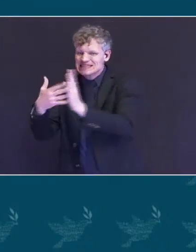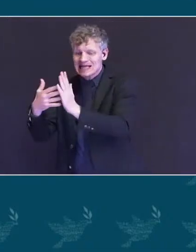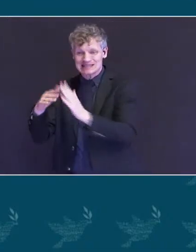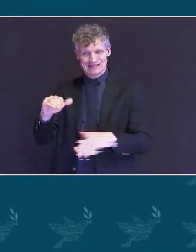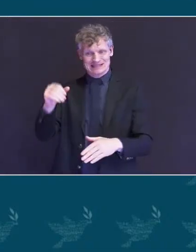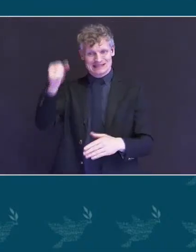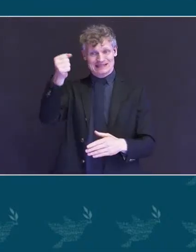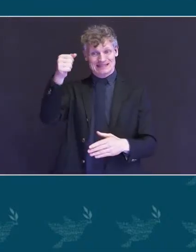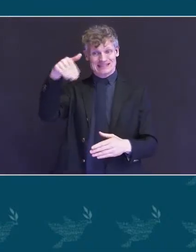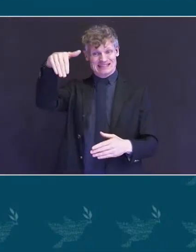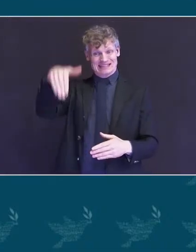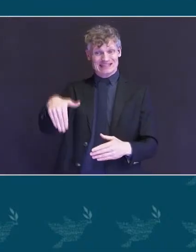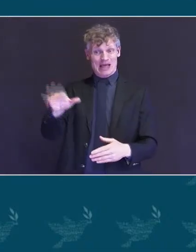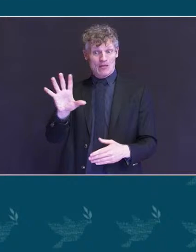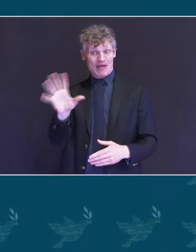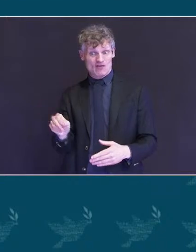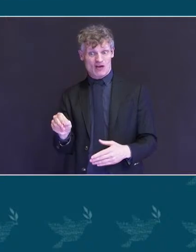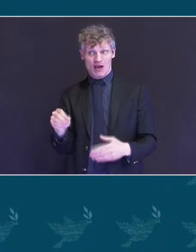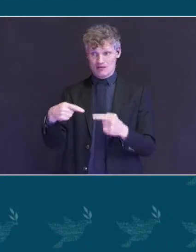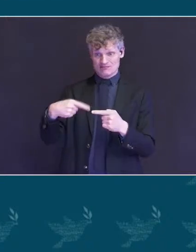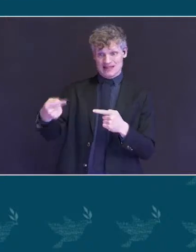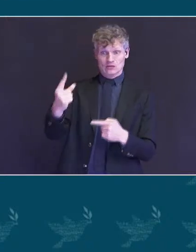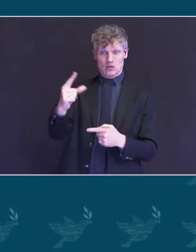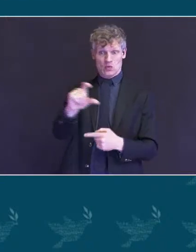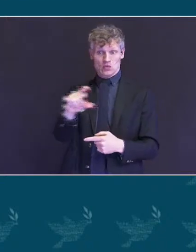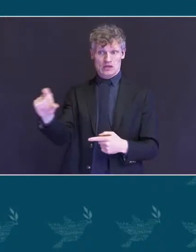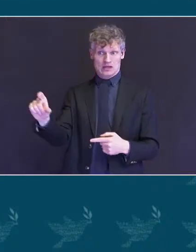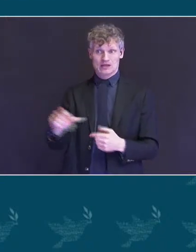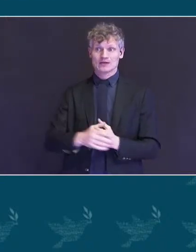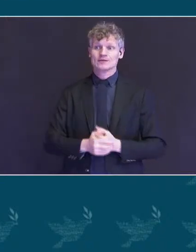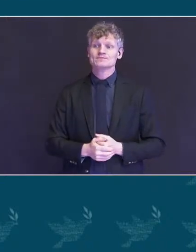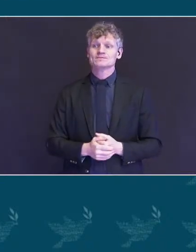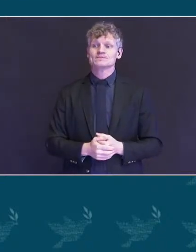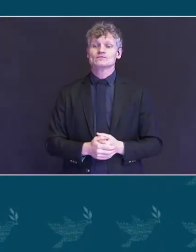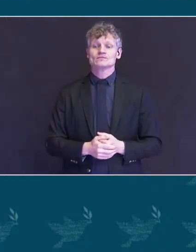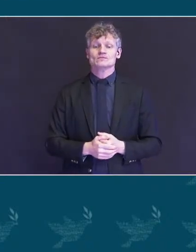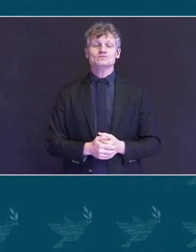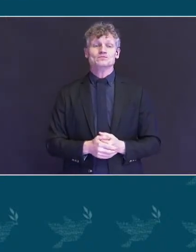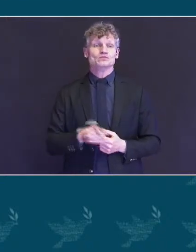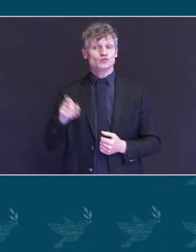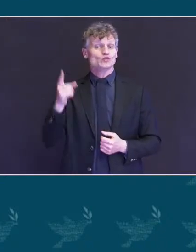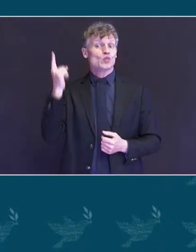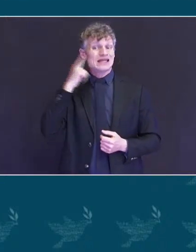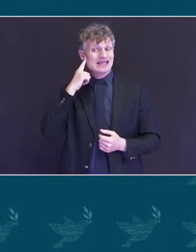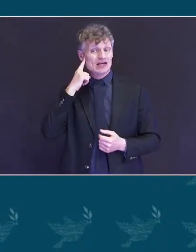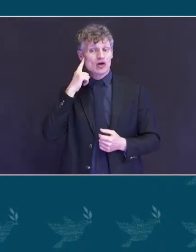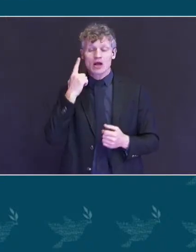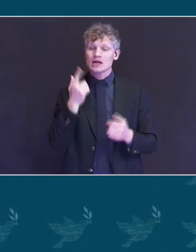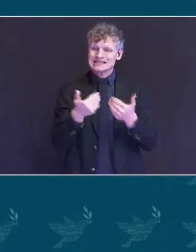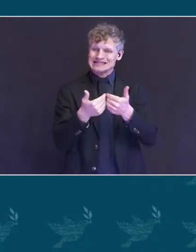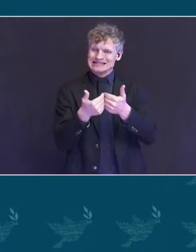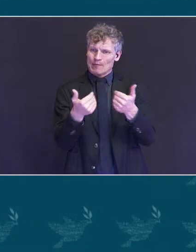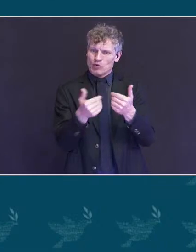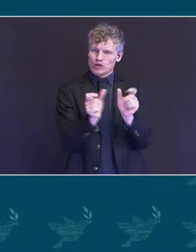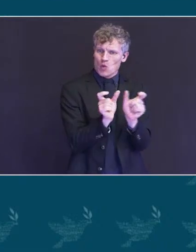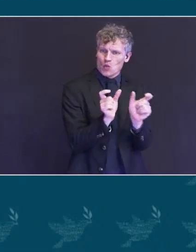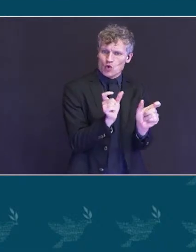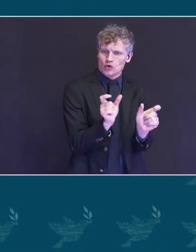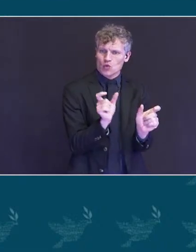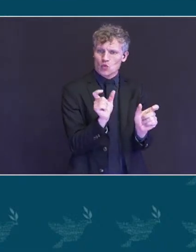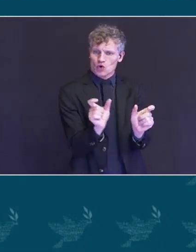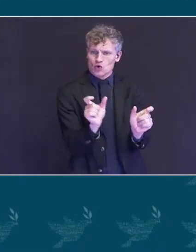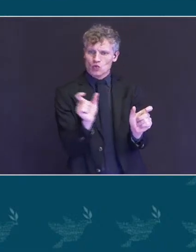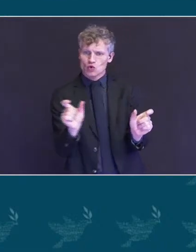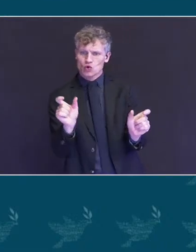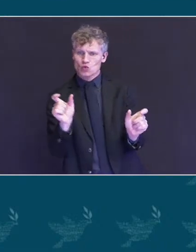actually. We're doing that. You hear complete sentences or separate words, which means that the child can